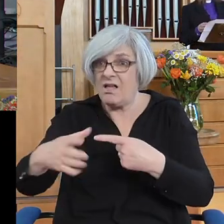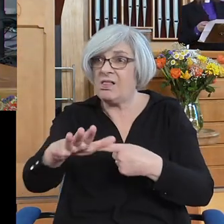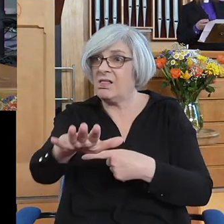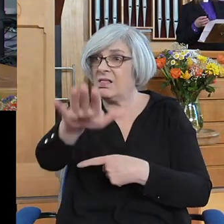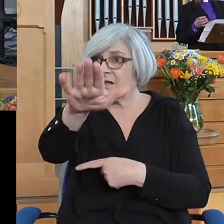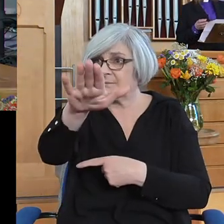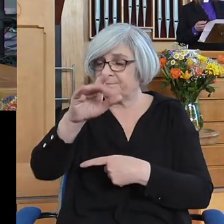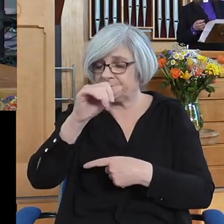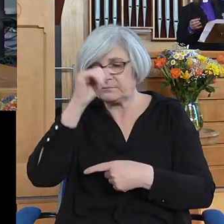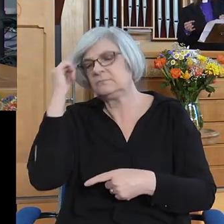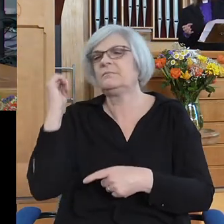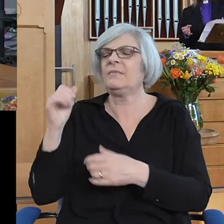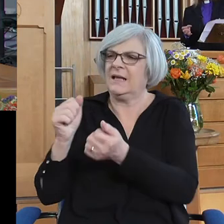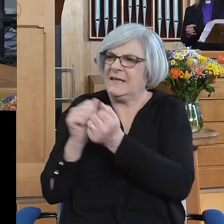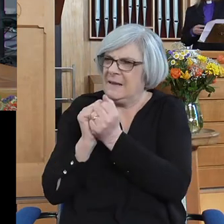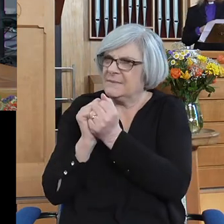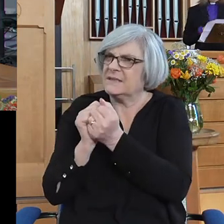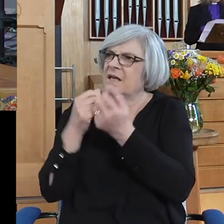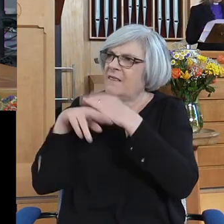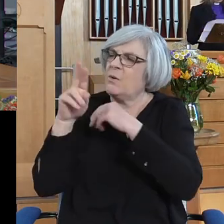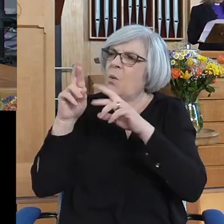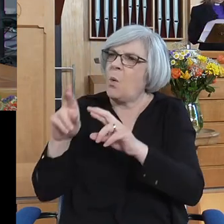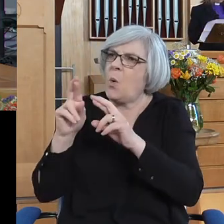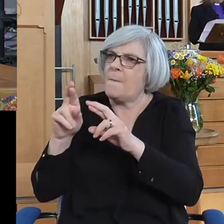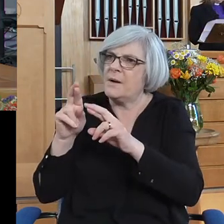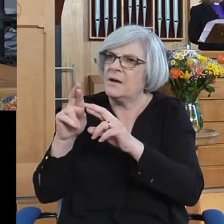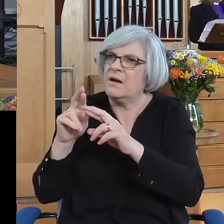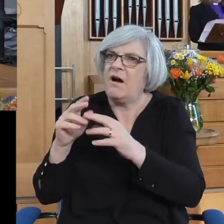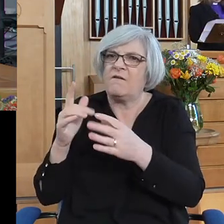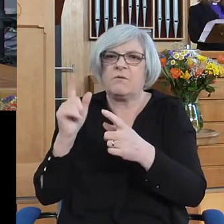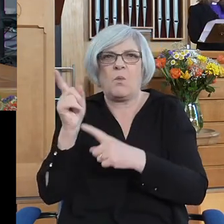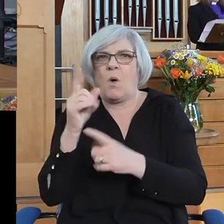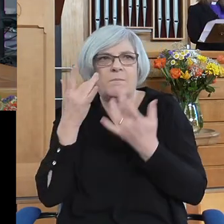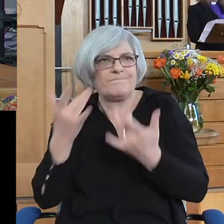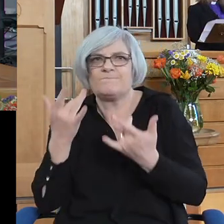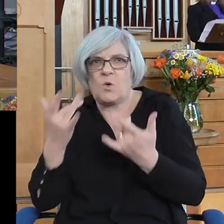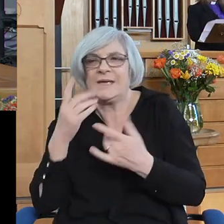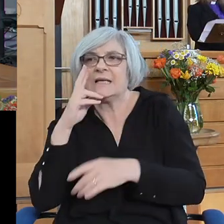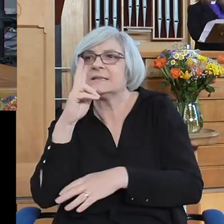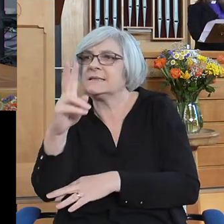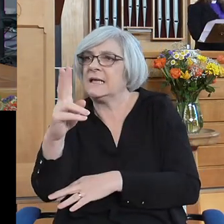place and keeps us in the hope of what we do not yet see.